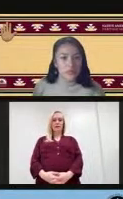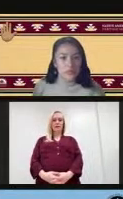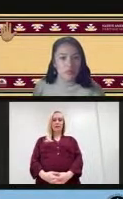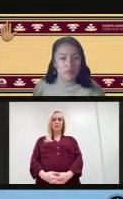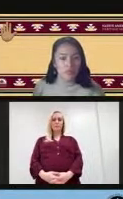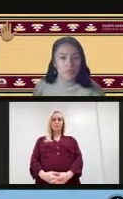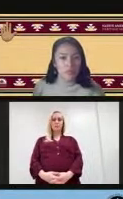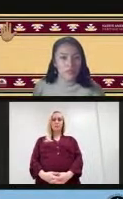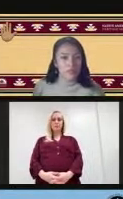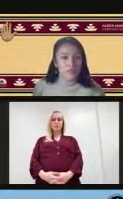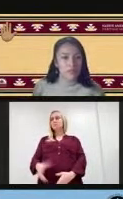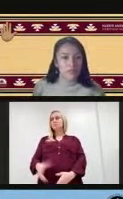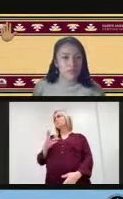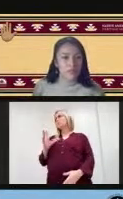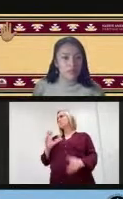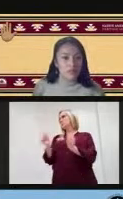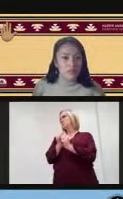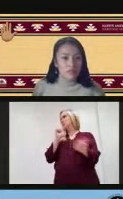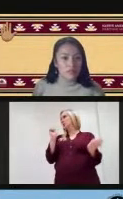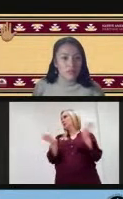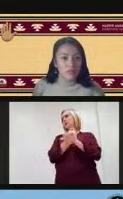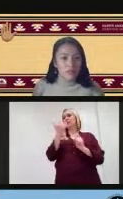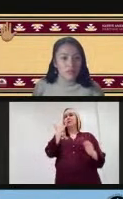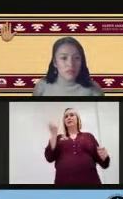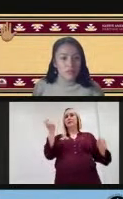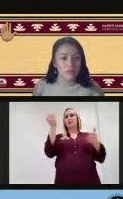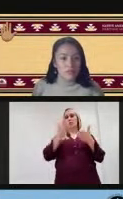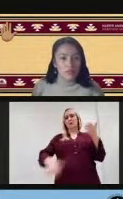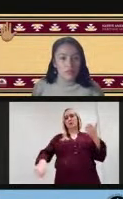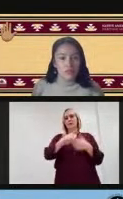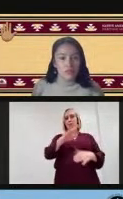Yeah, I'm fine with those changes if everyone else is.